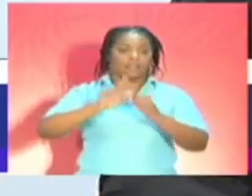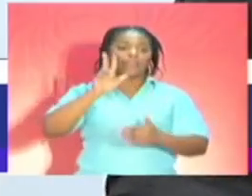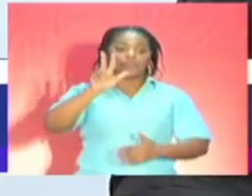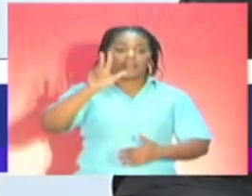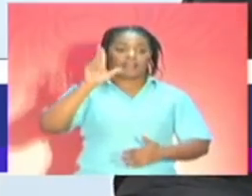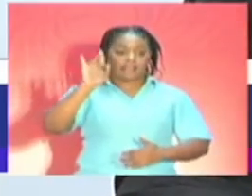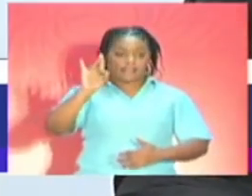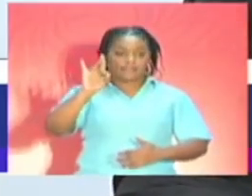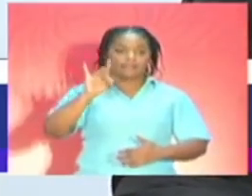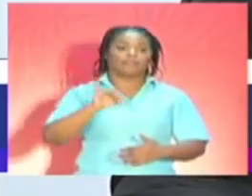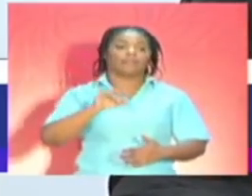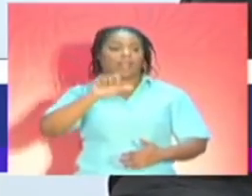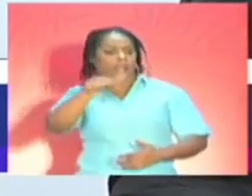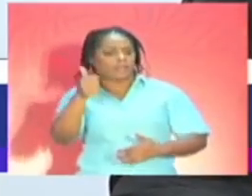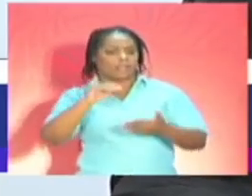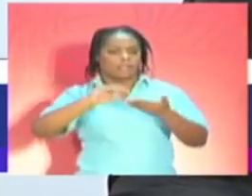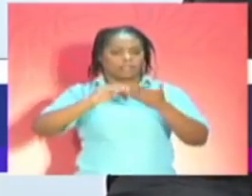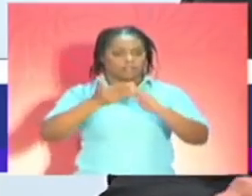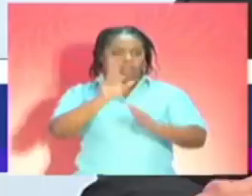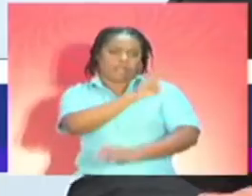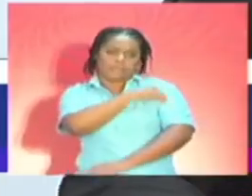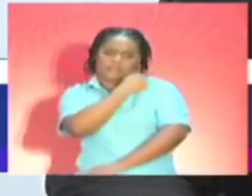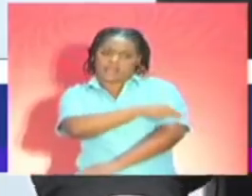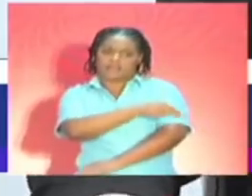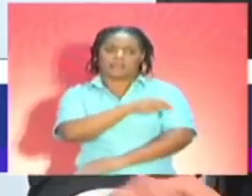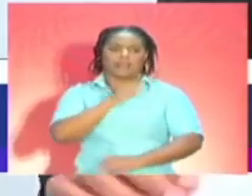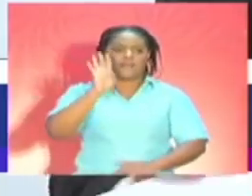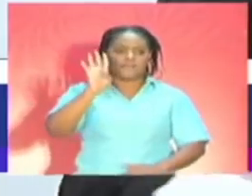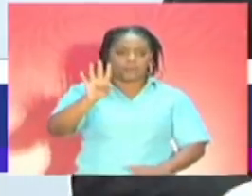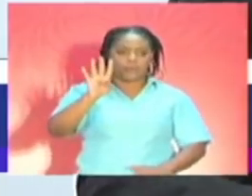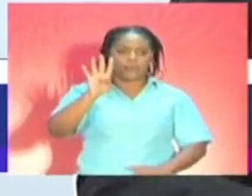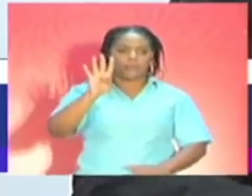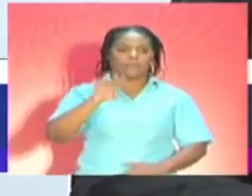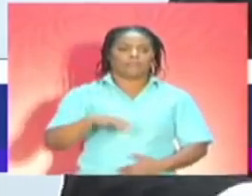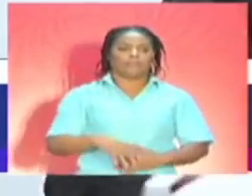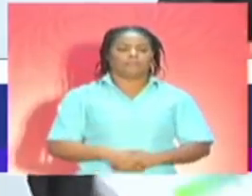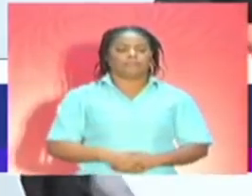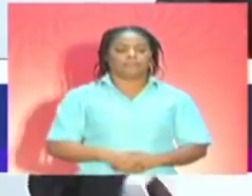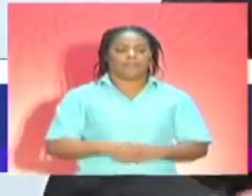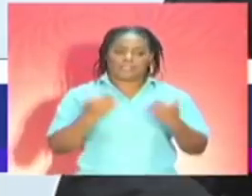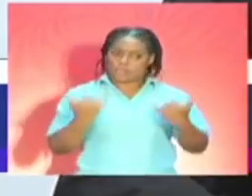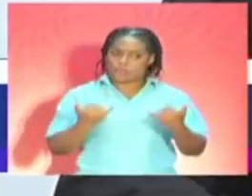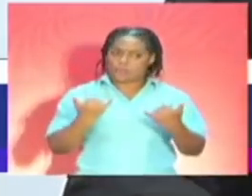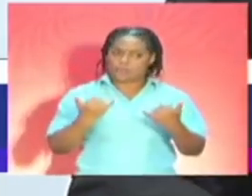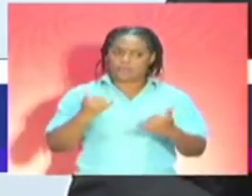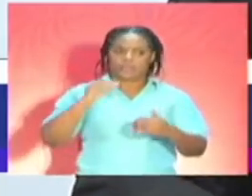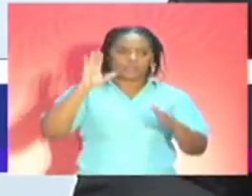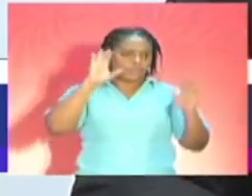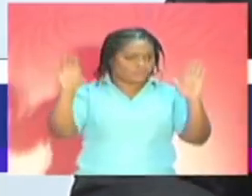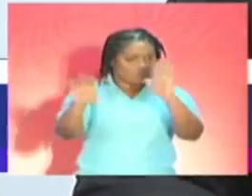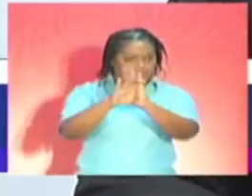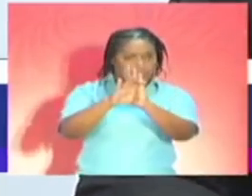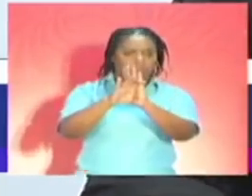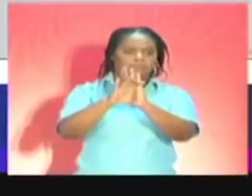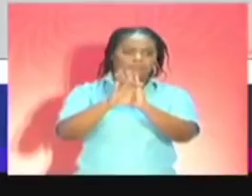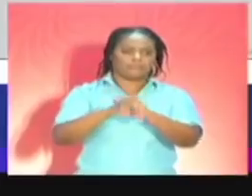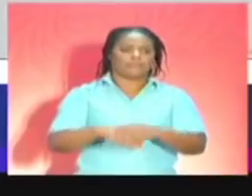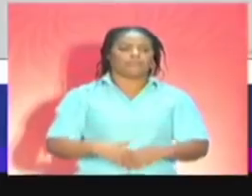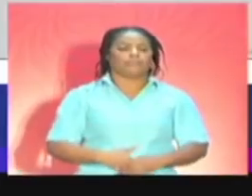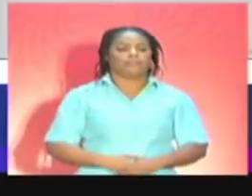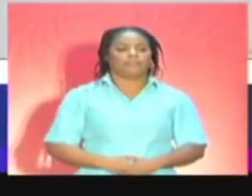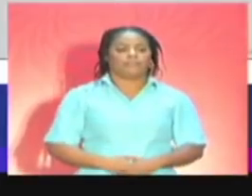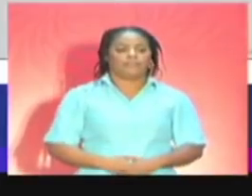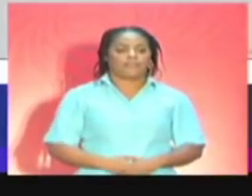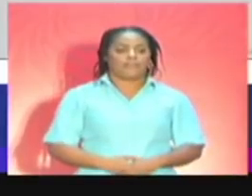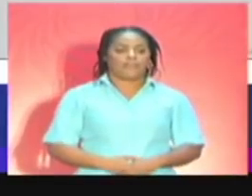Scarborough Regional Hospital at Signal Hill 4. If I could have my first slide of the community cases, please. So I'm going